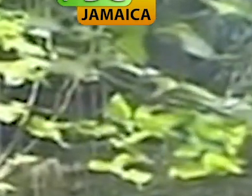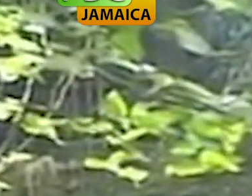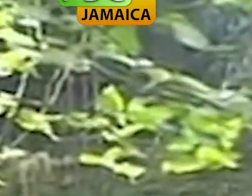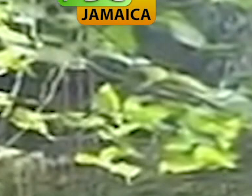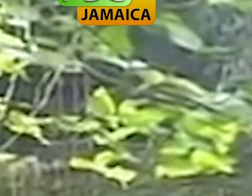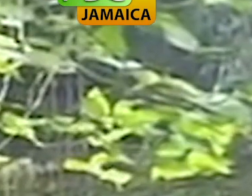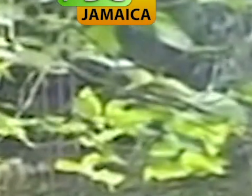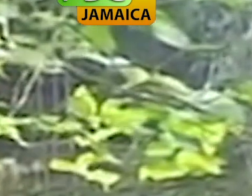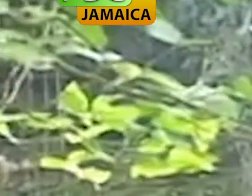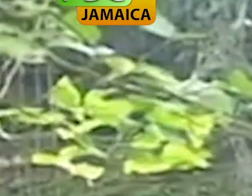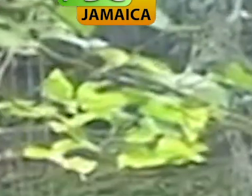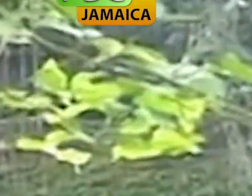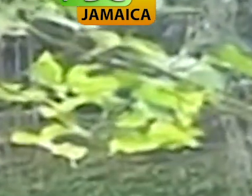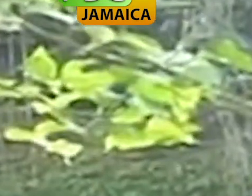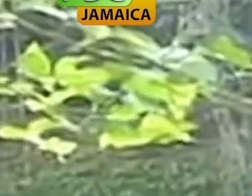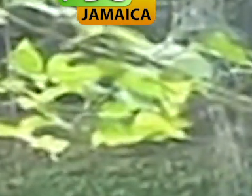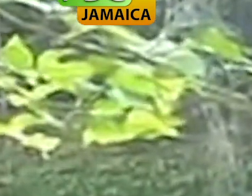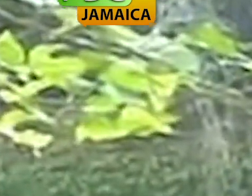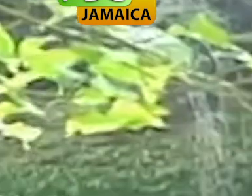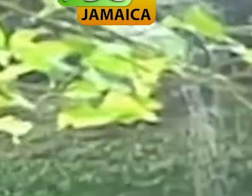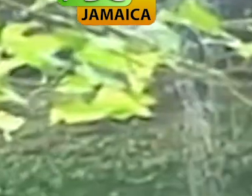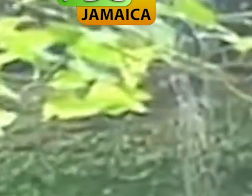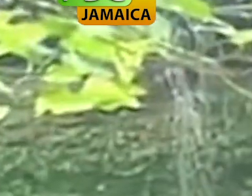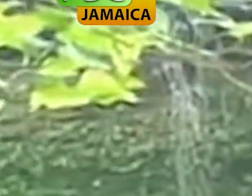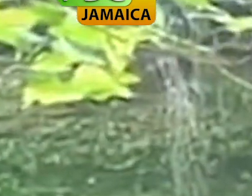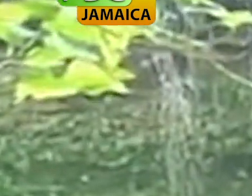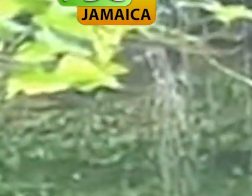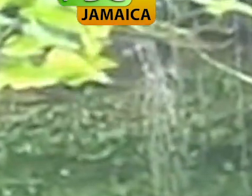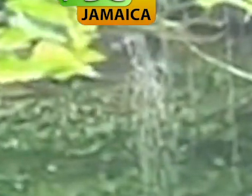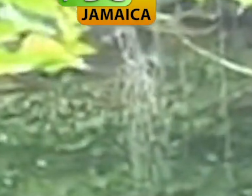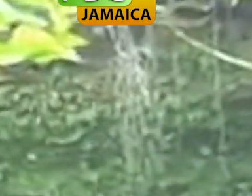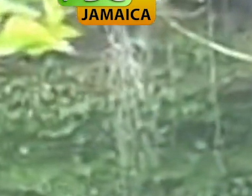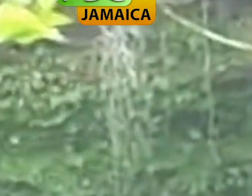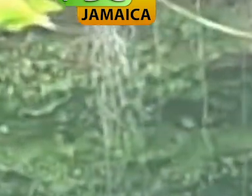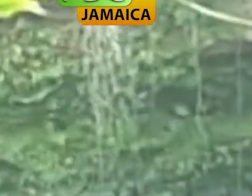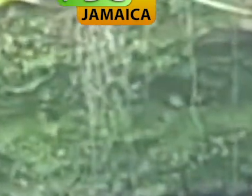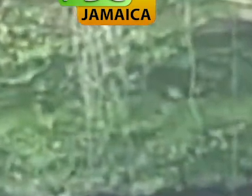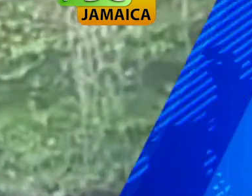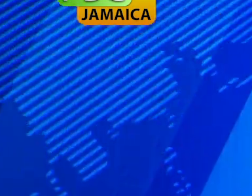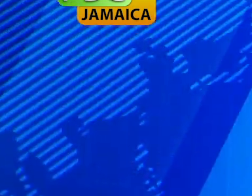and the environment. For the news on PBCJ, I'm Simone Absalom-Gale.